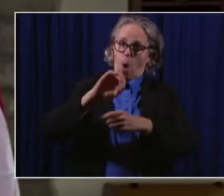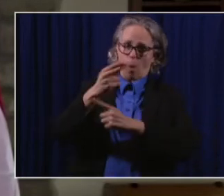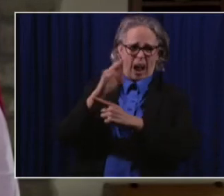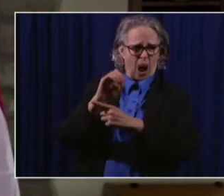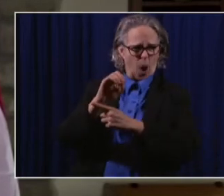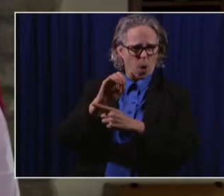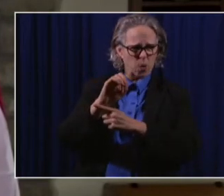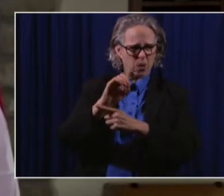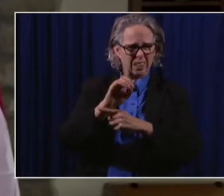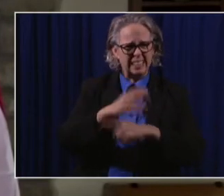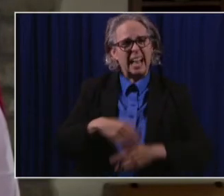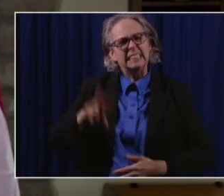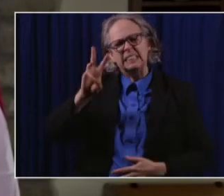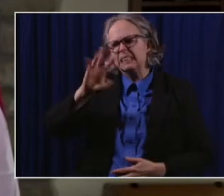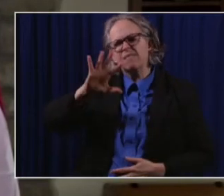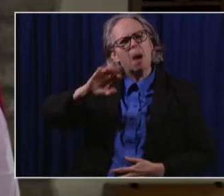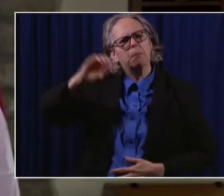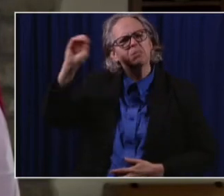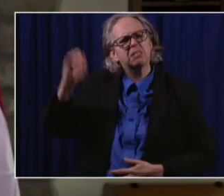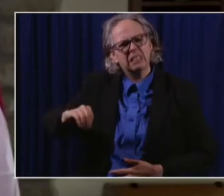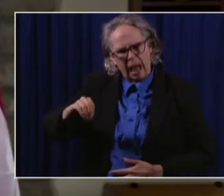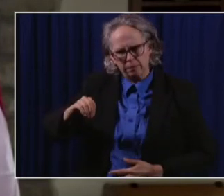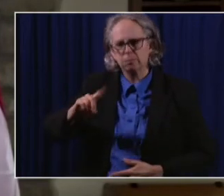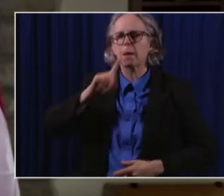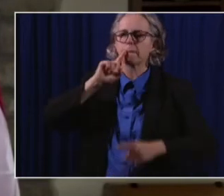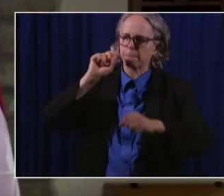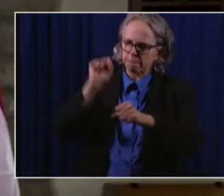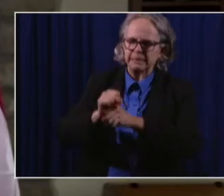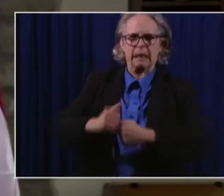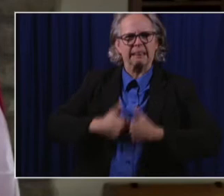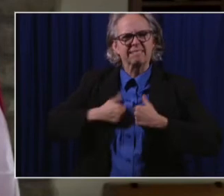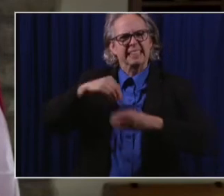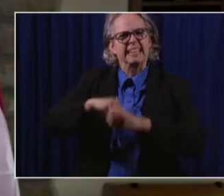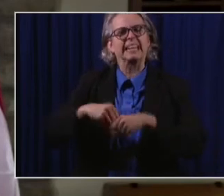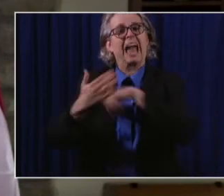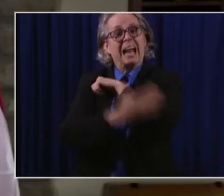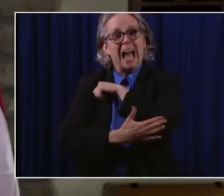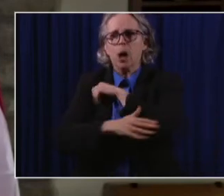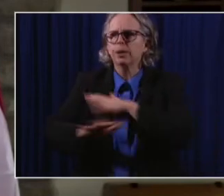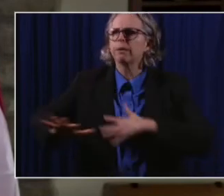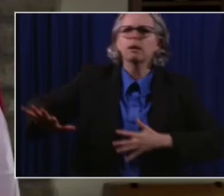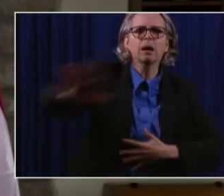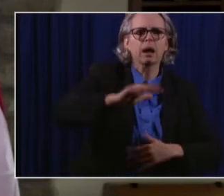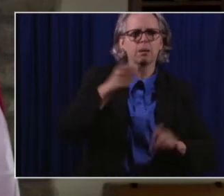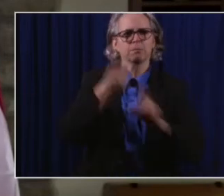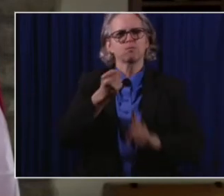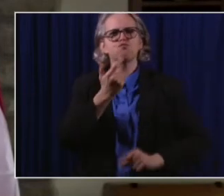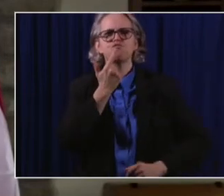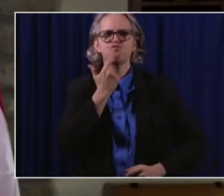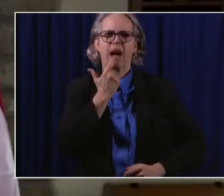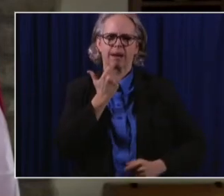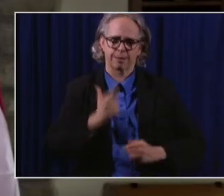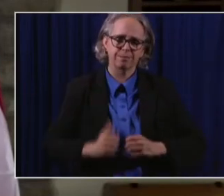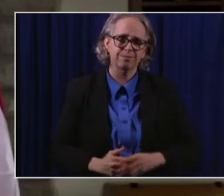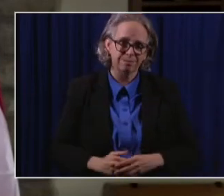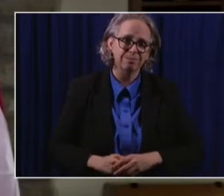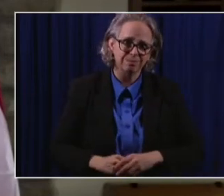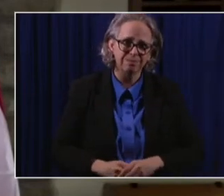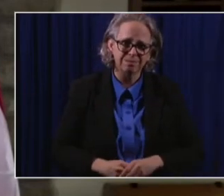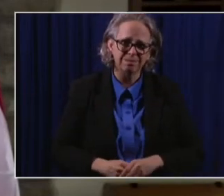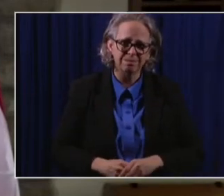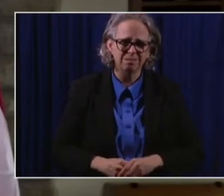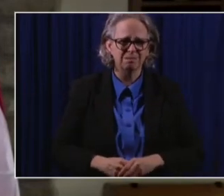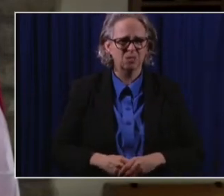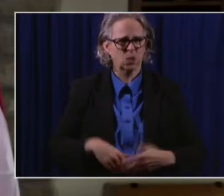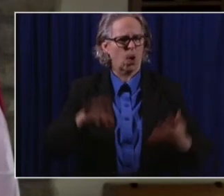basically 2/3 of us, are now living in red counties. Number four, in addition to our 29 red counties,